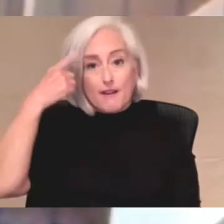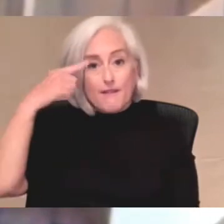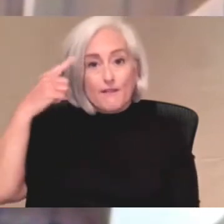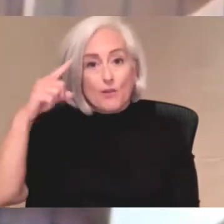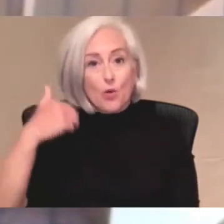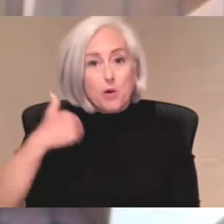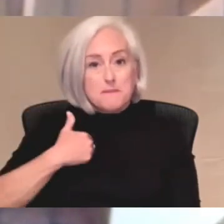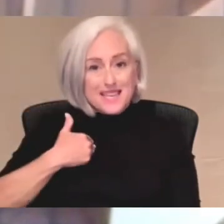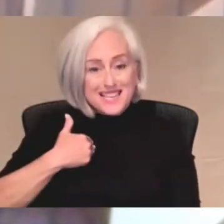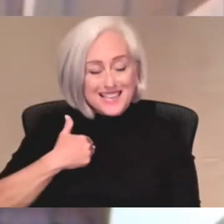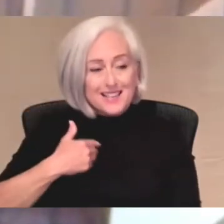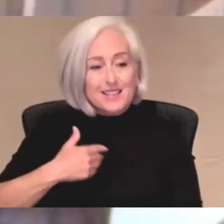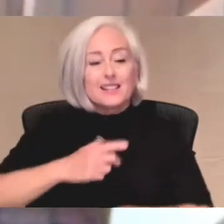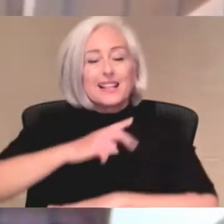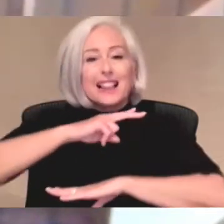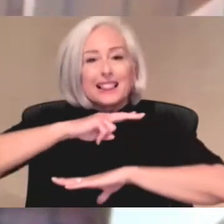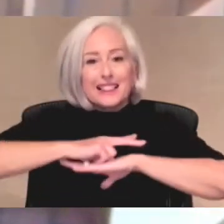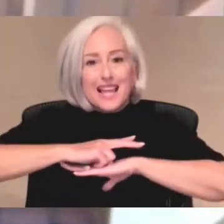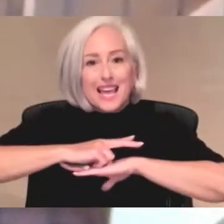on a table still.